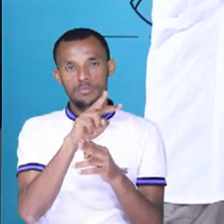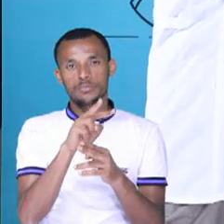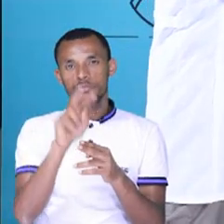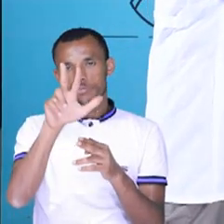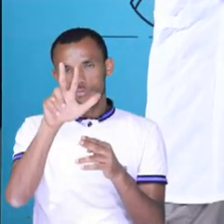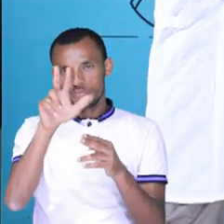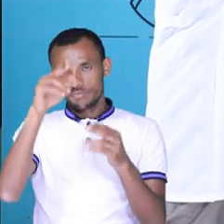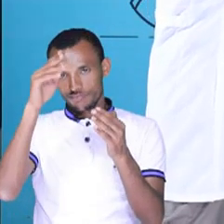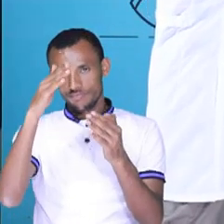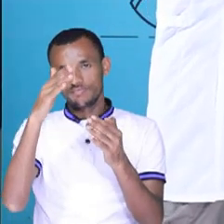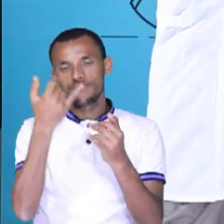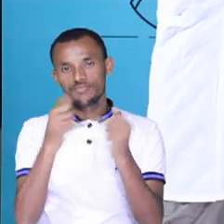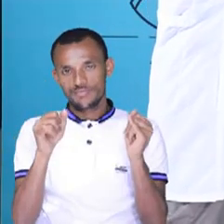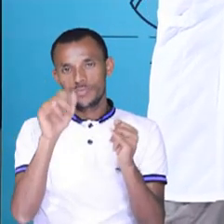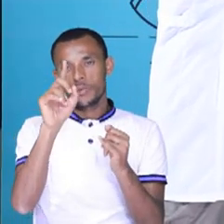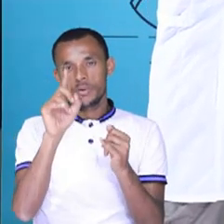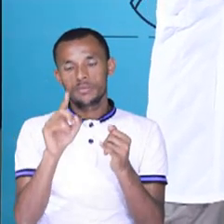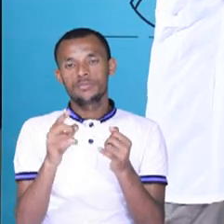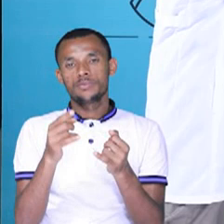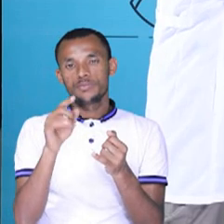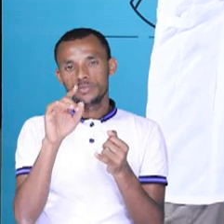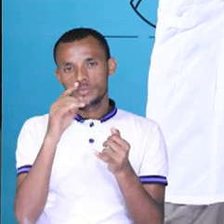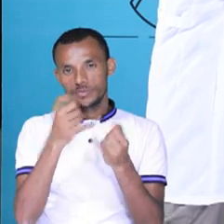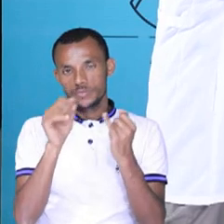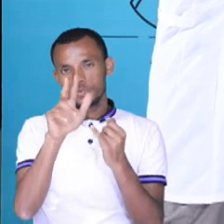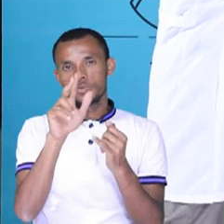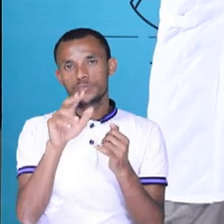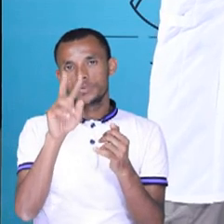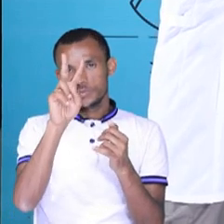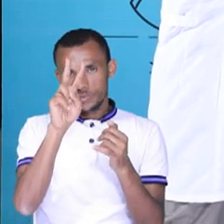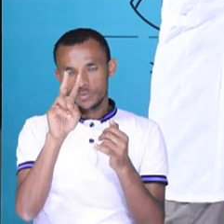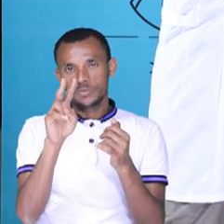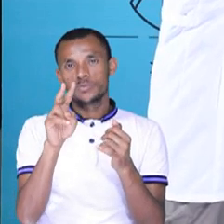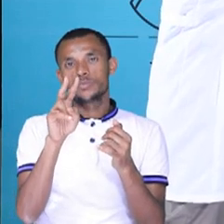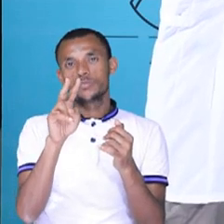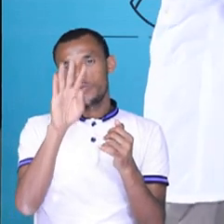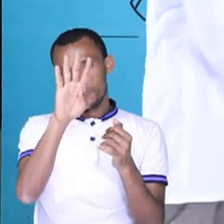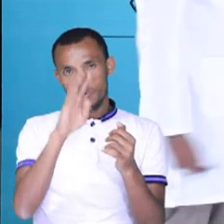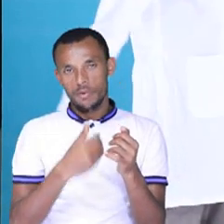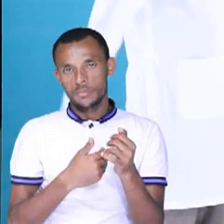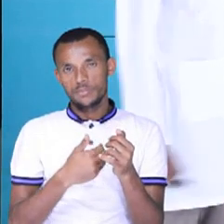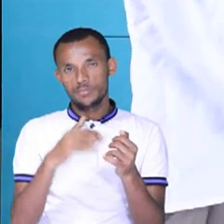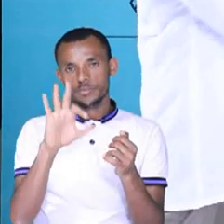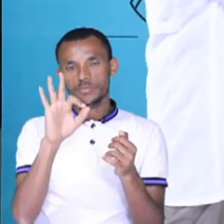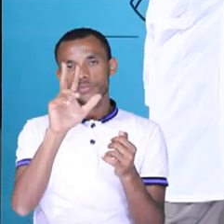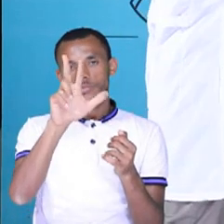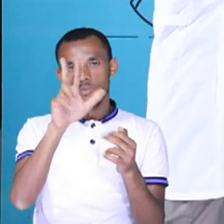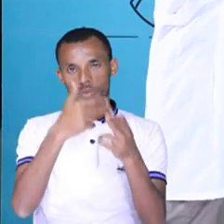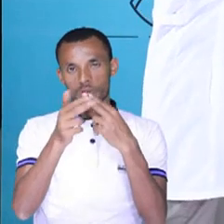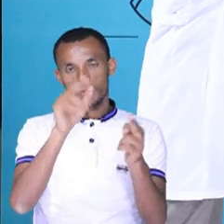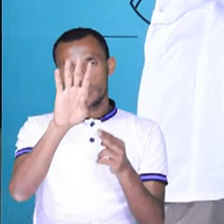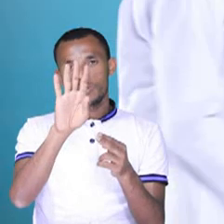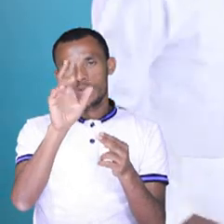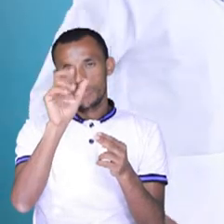By 3, we'll have 1, you have 3. By 2, we'll have 1, by 2, you have 4. 3 times